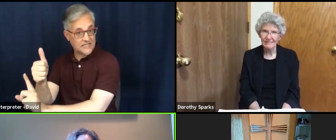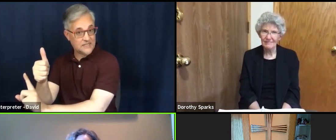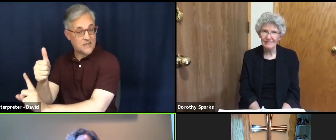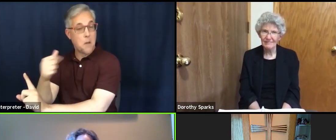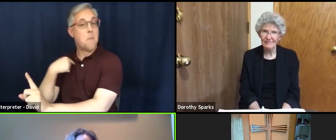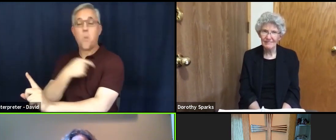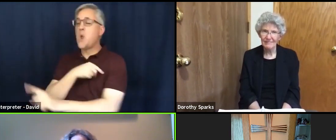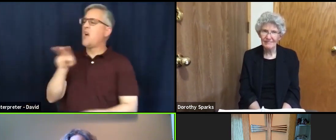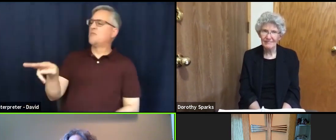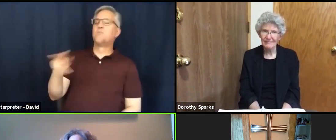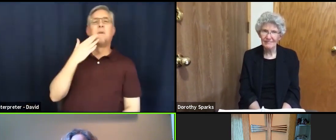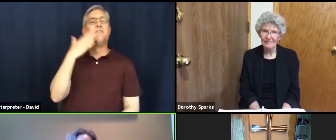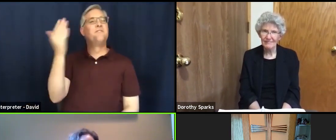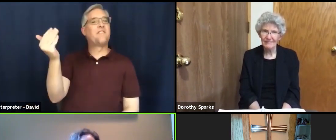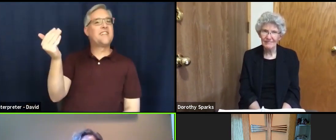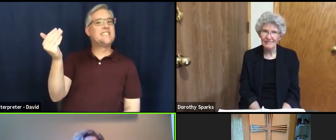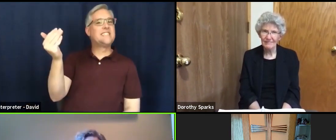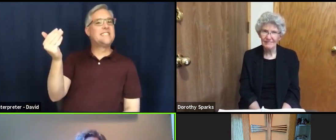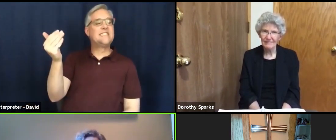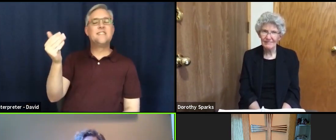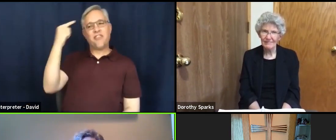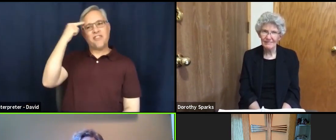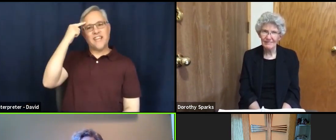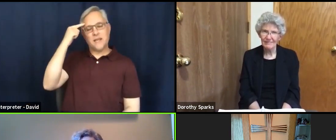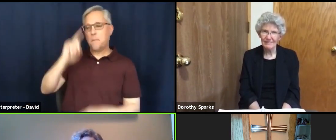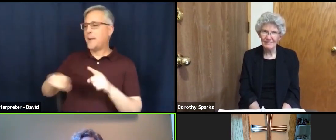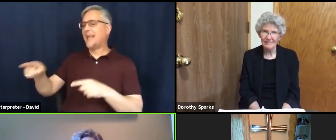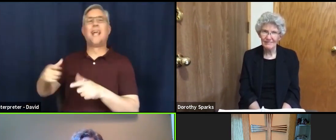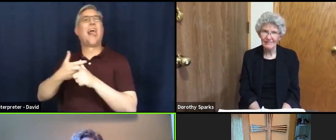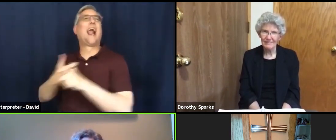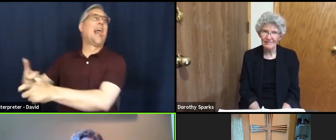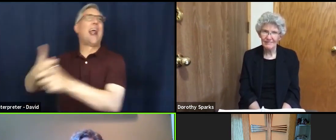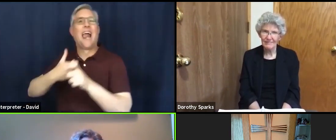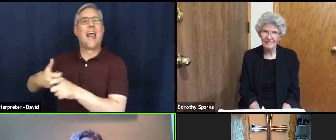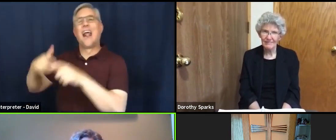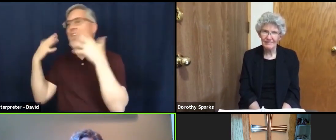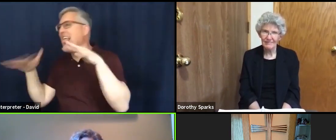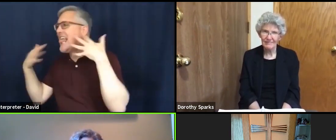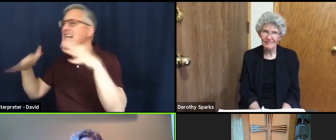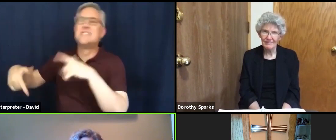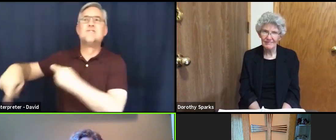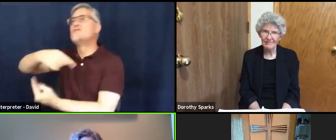all kinds of noise, doing crazy 10-year-old things,